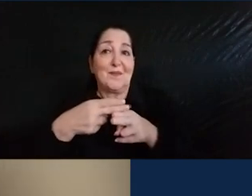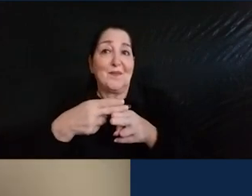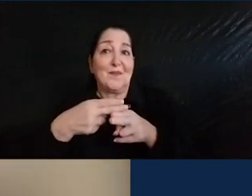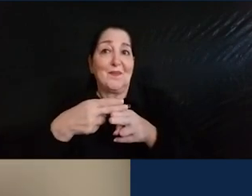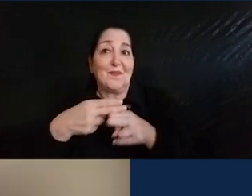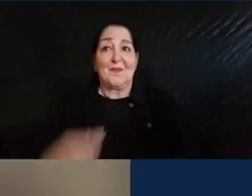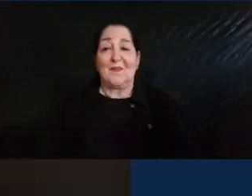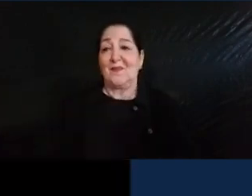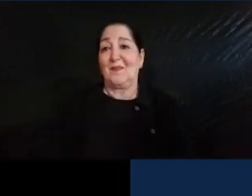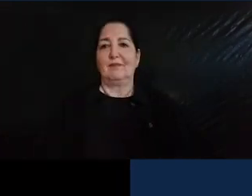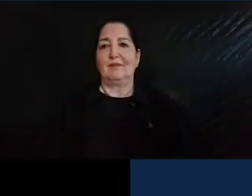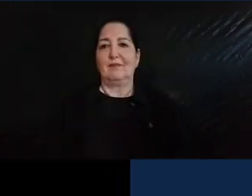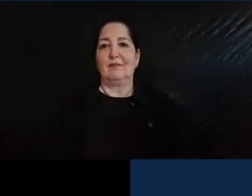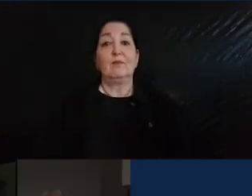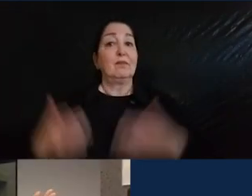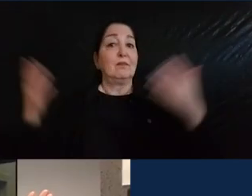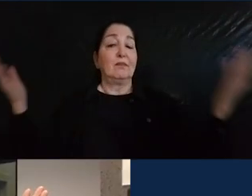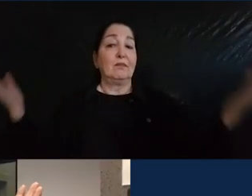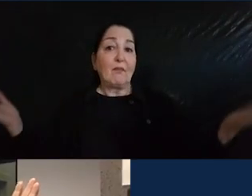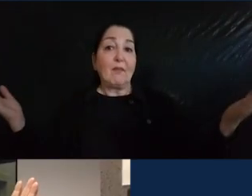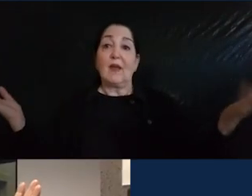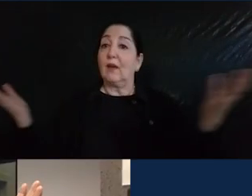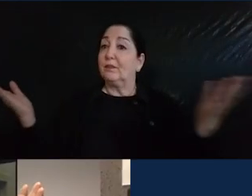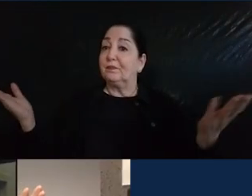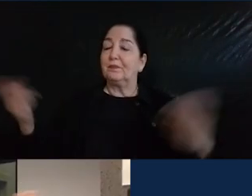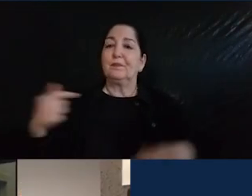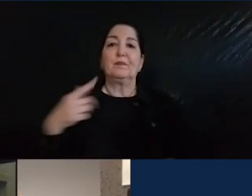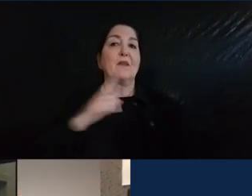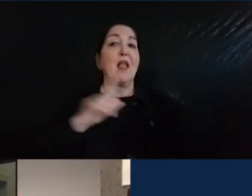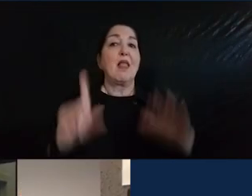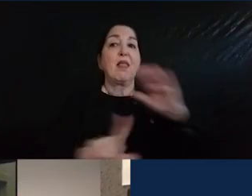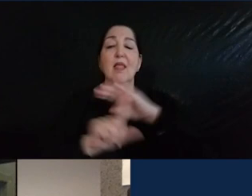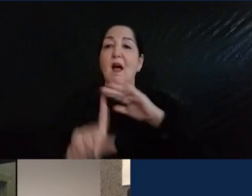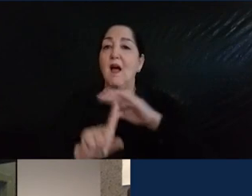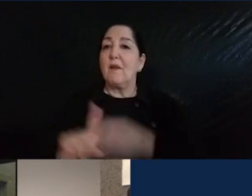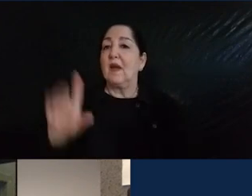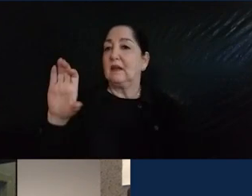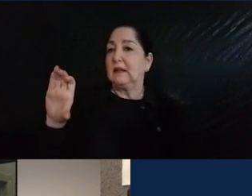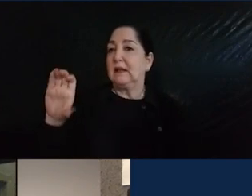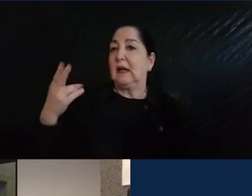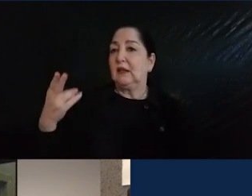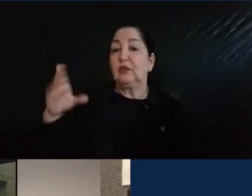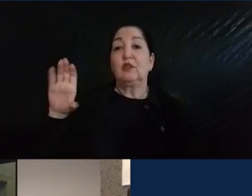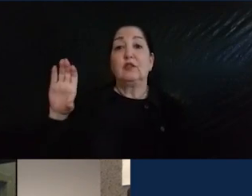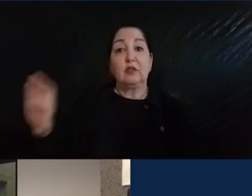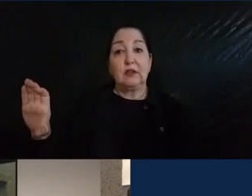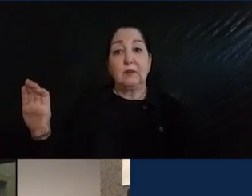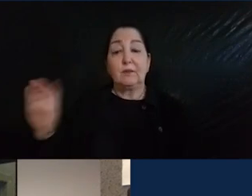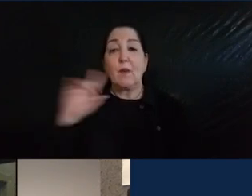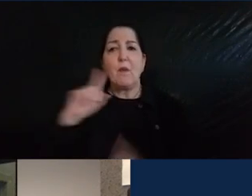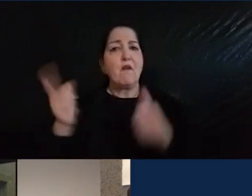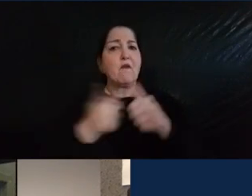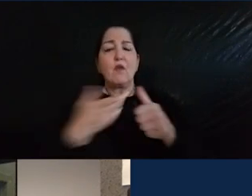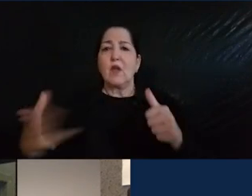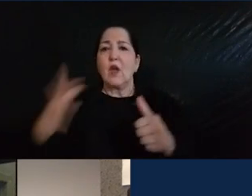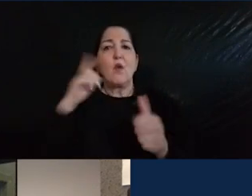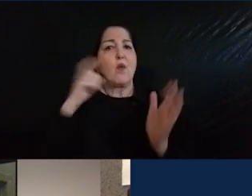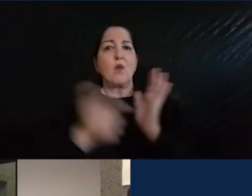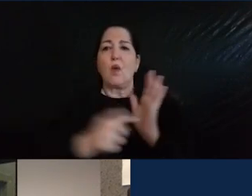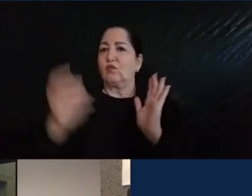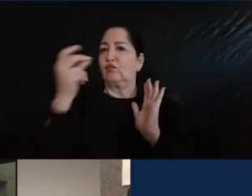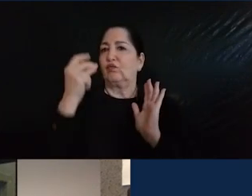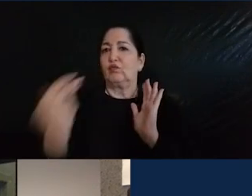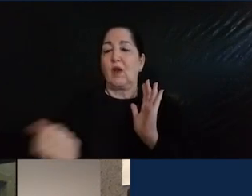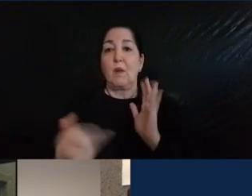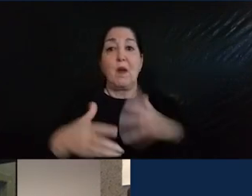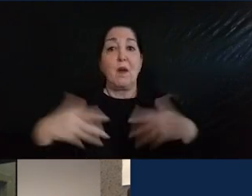better. See you in a bit. So here we are in the lobby of CHC. And the first thing